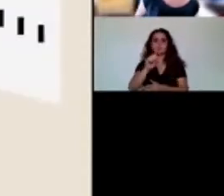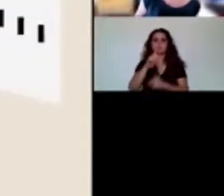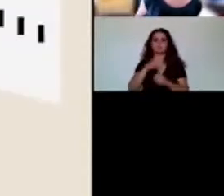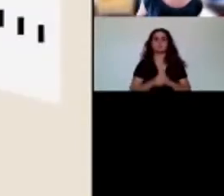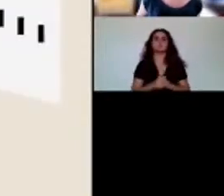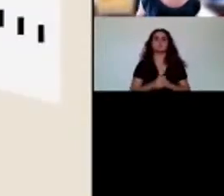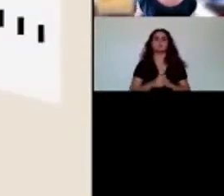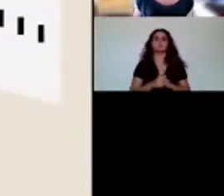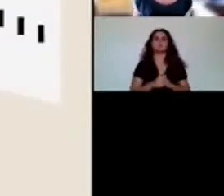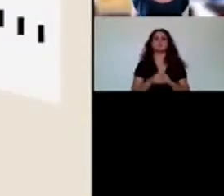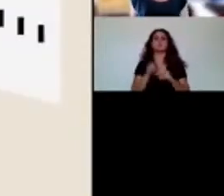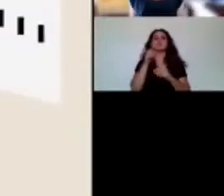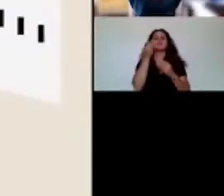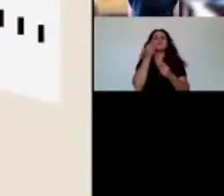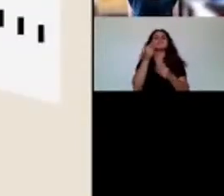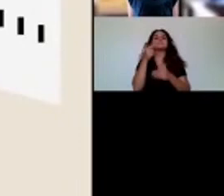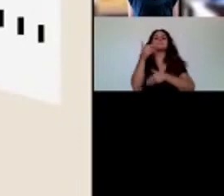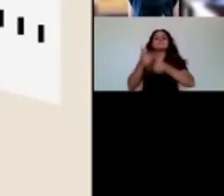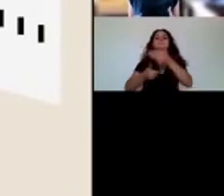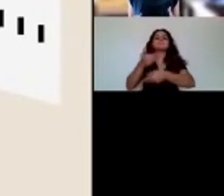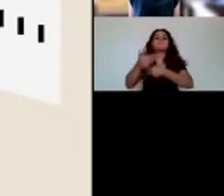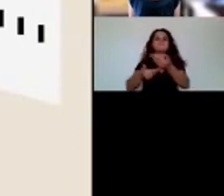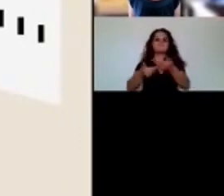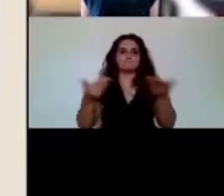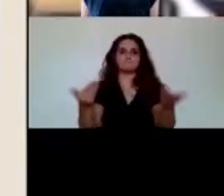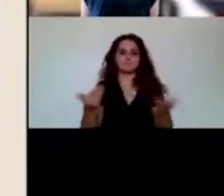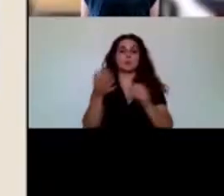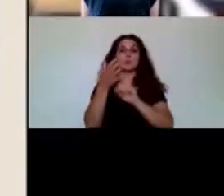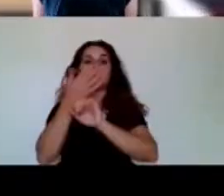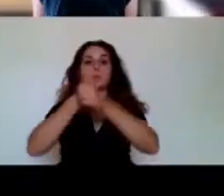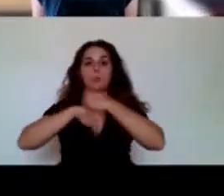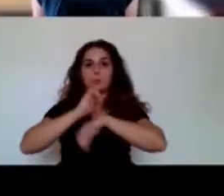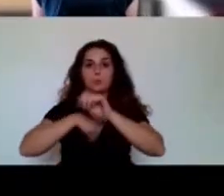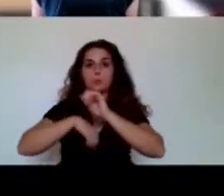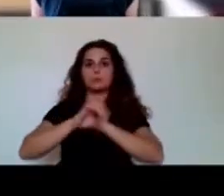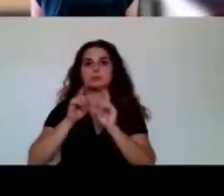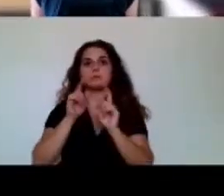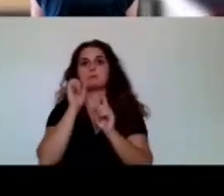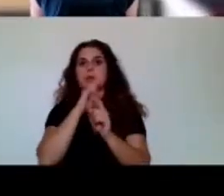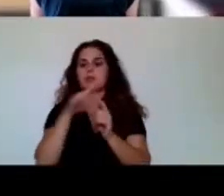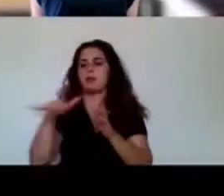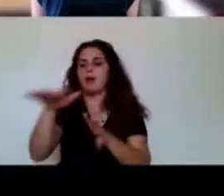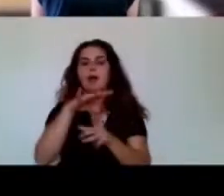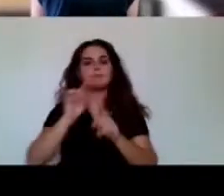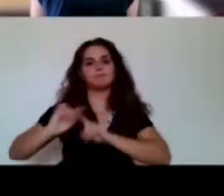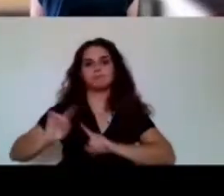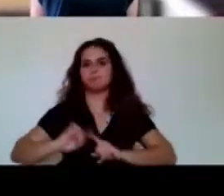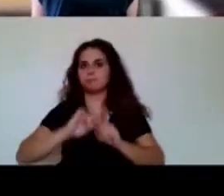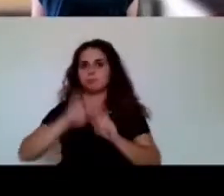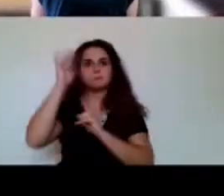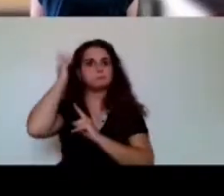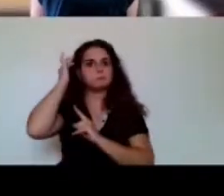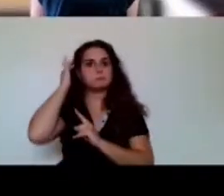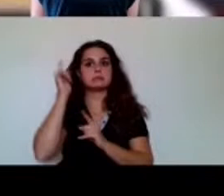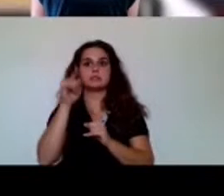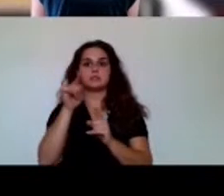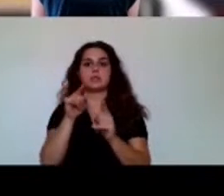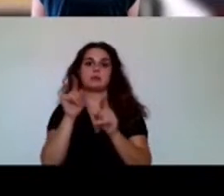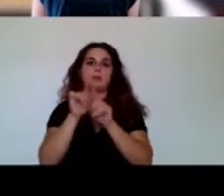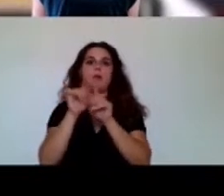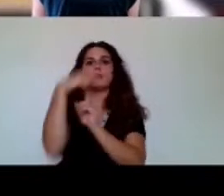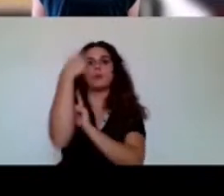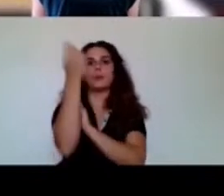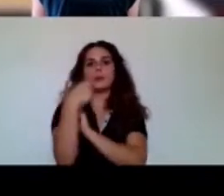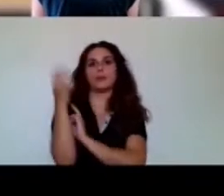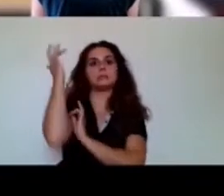So how does this work? Well, when we're making movements, we're engaging many different areas of the brain. So here's a little brain schematic of